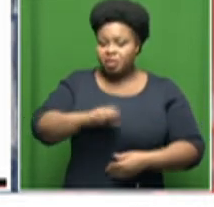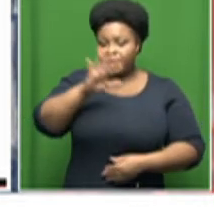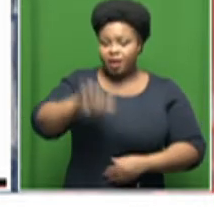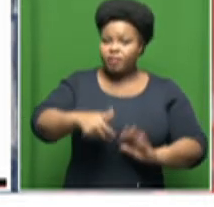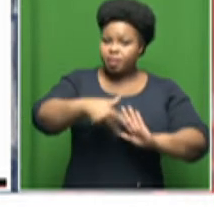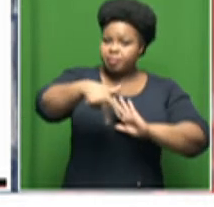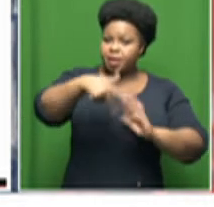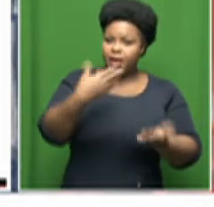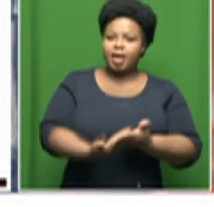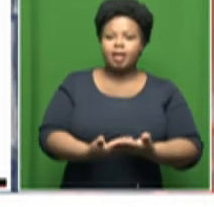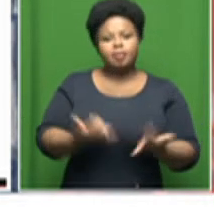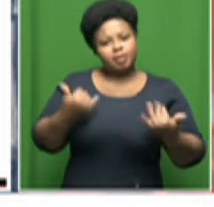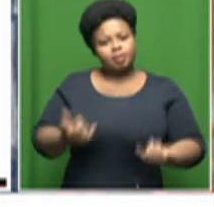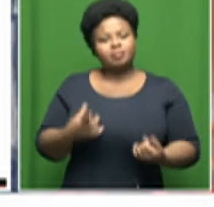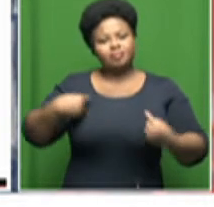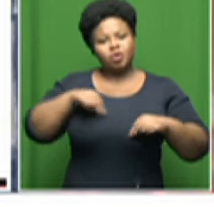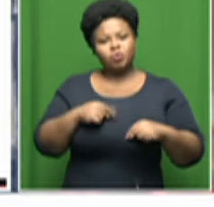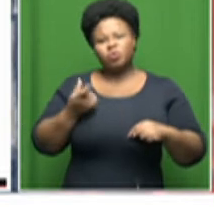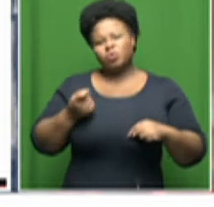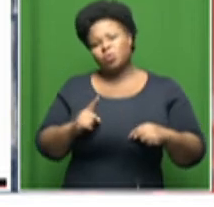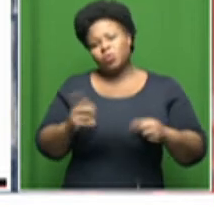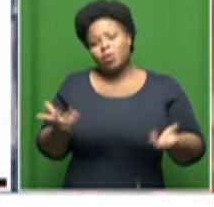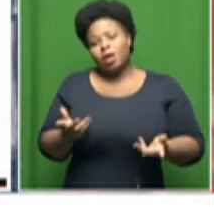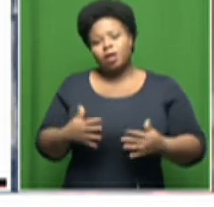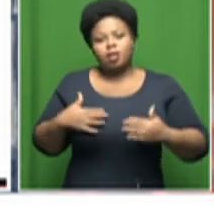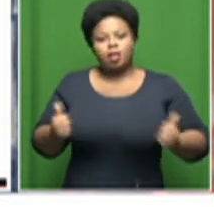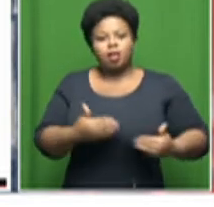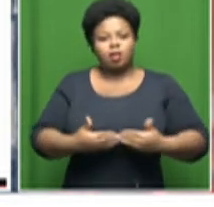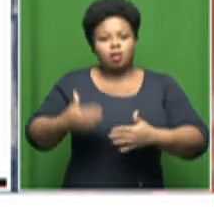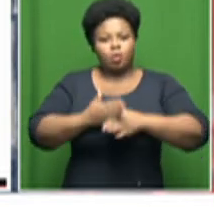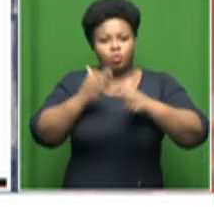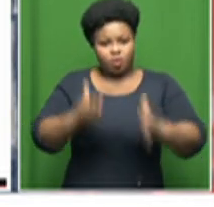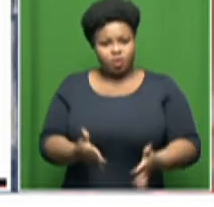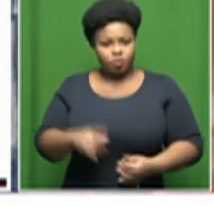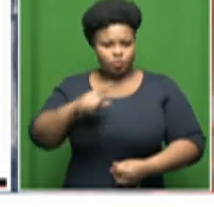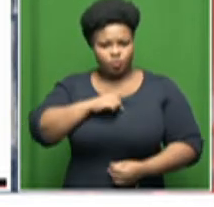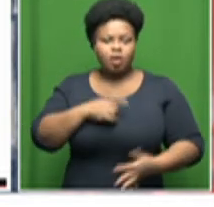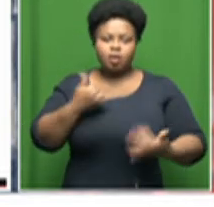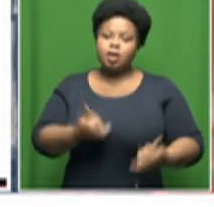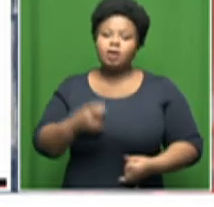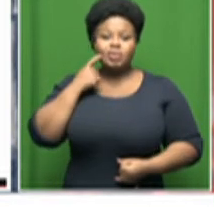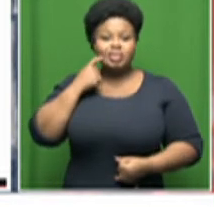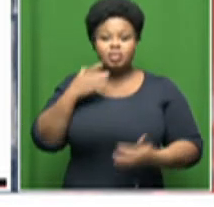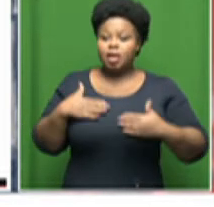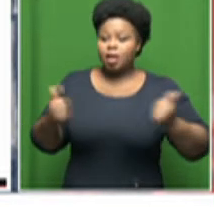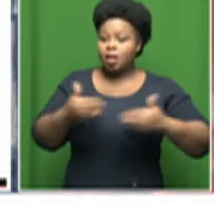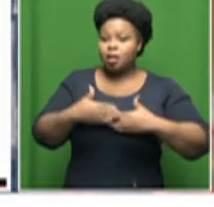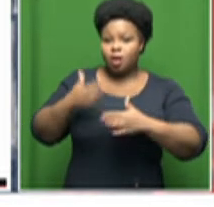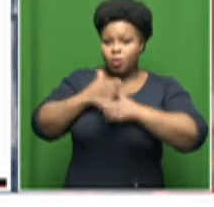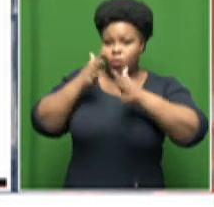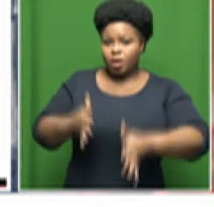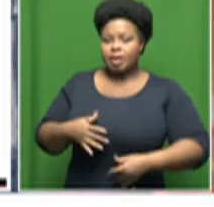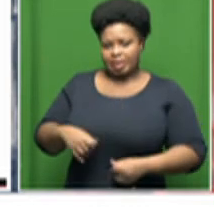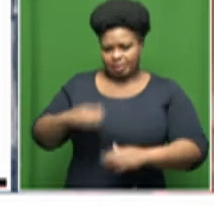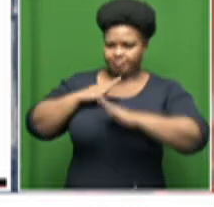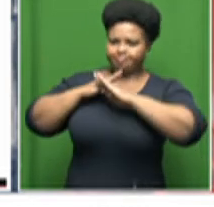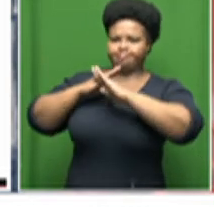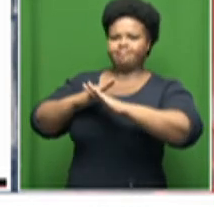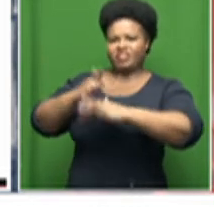doing the study rapidly in healthcare workers allows us not only to help healthcare workers prevent severe